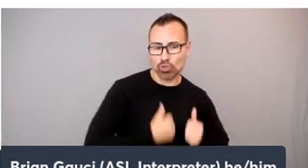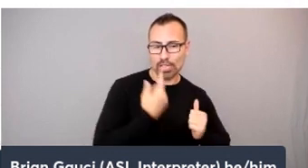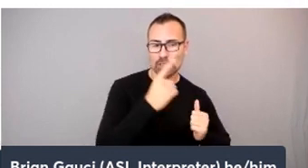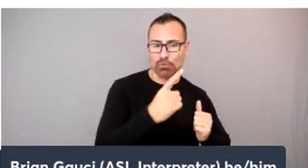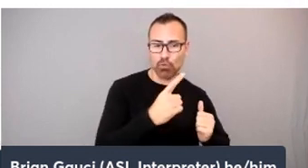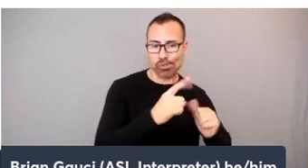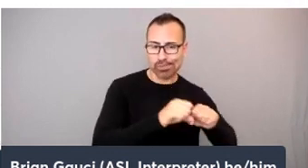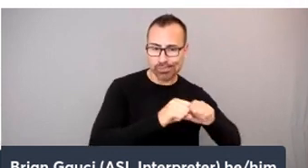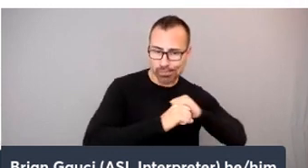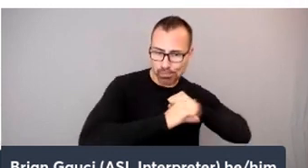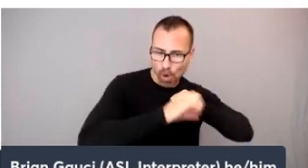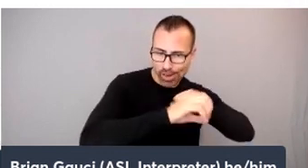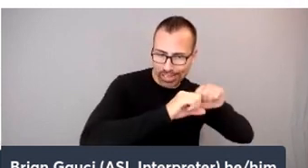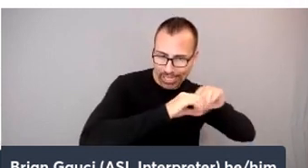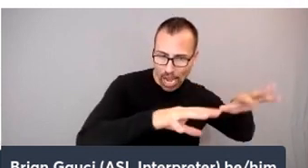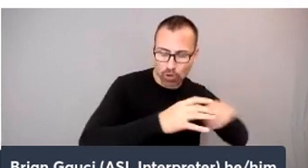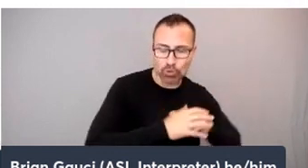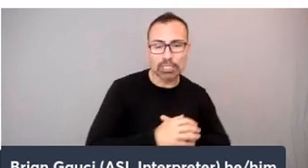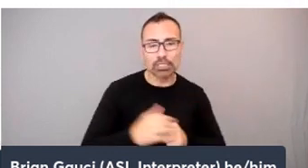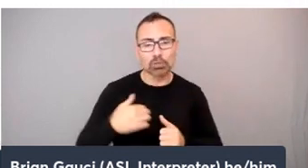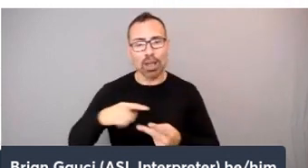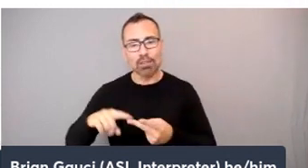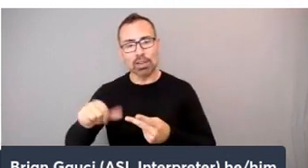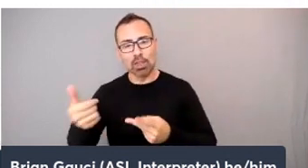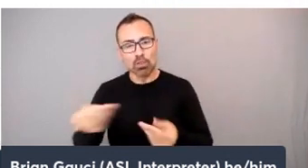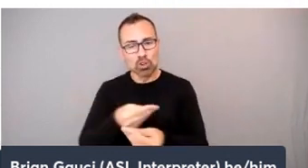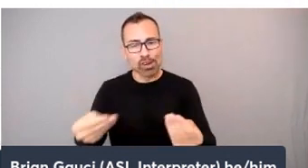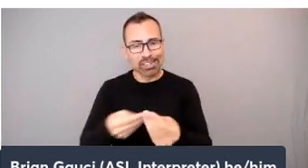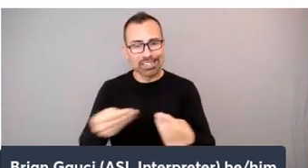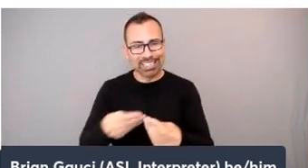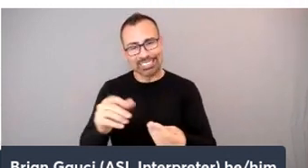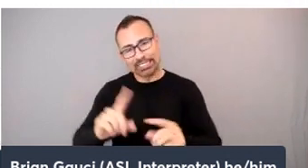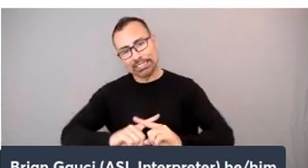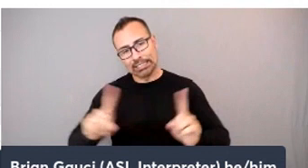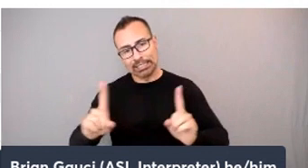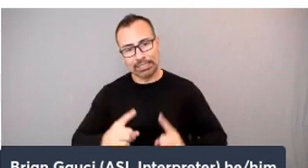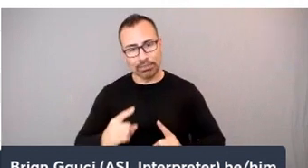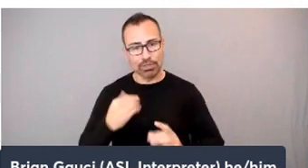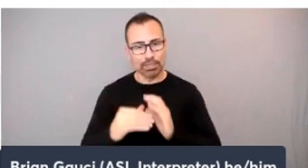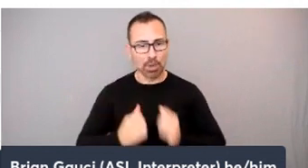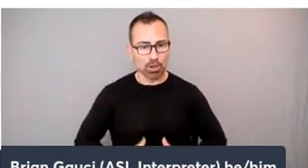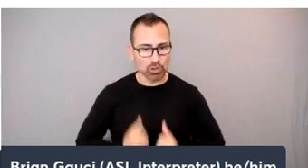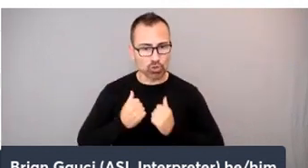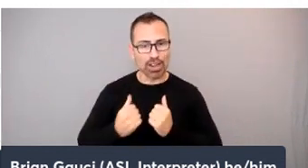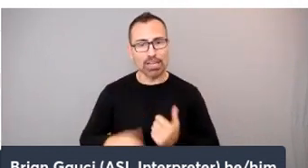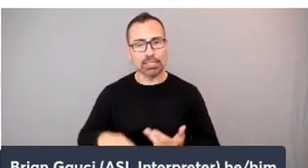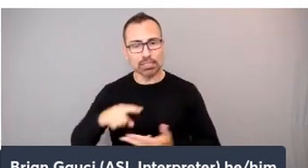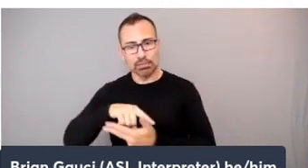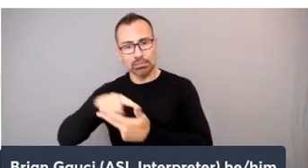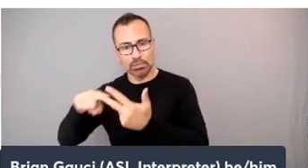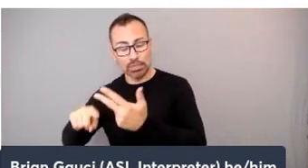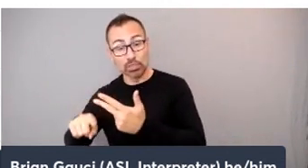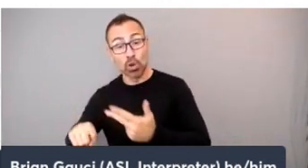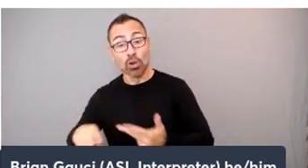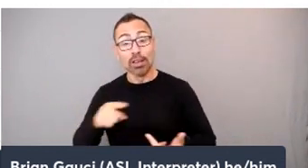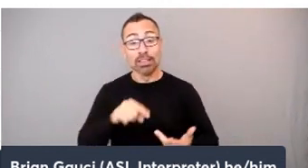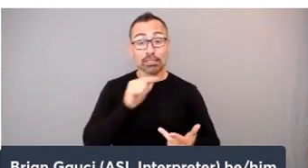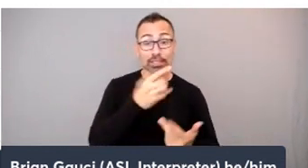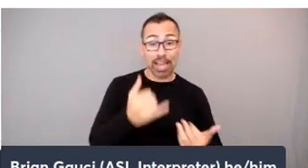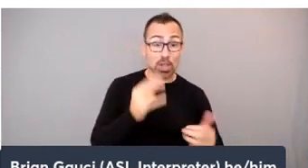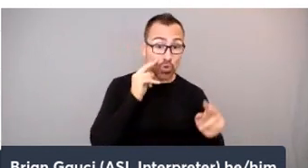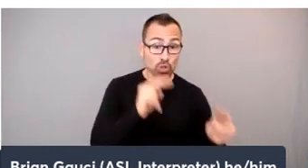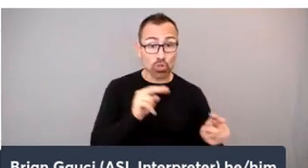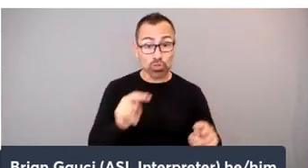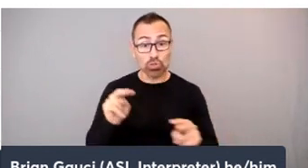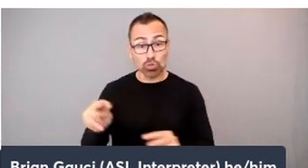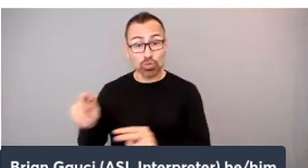offers. They may use another one for transactional things like order confirmations and things like that. Again, you add all these together, you look at your deliverability